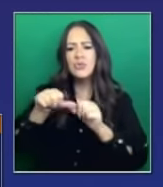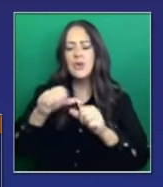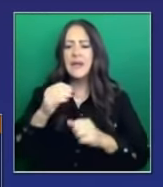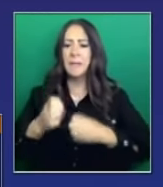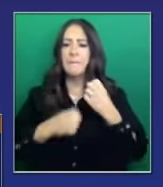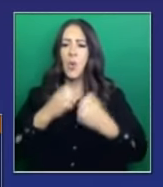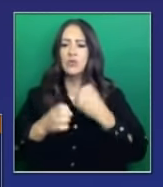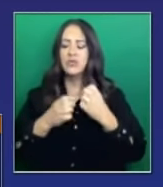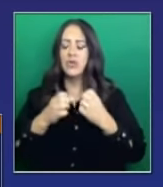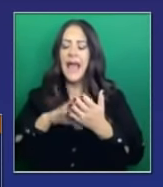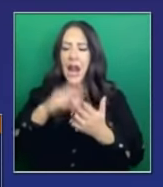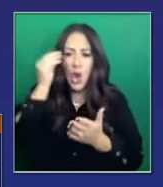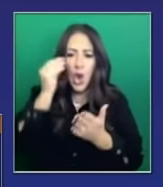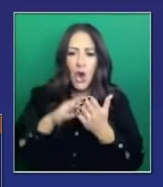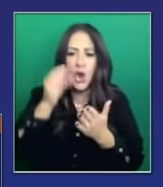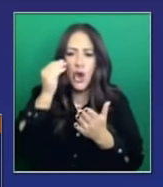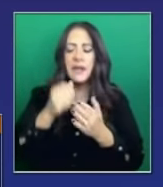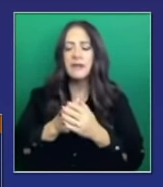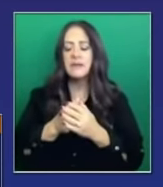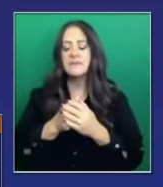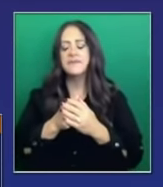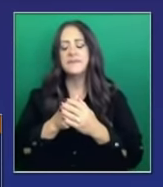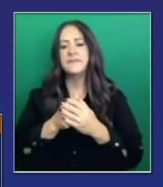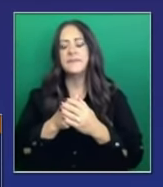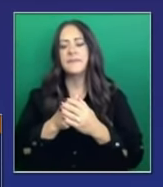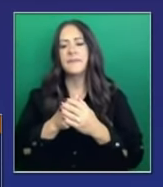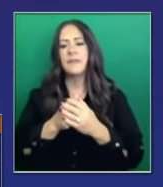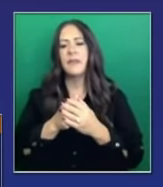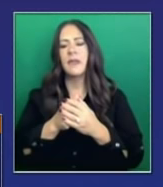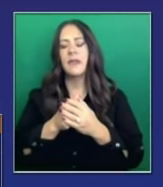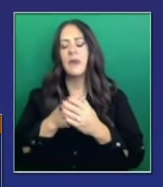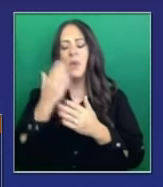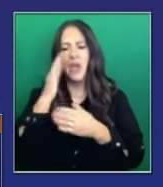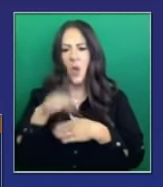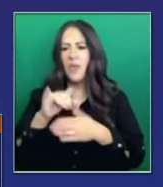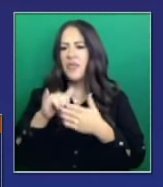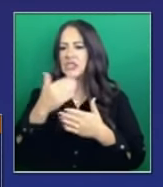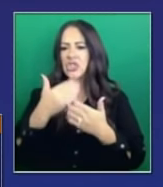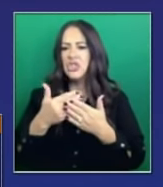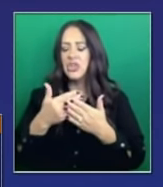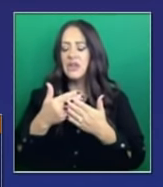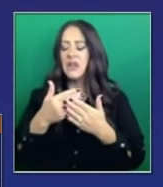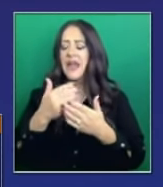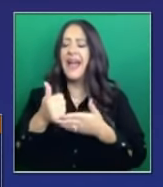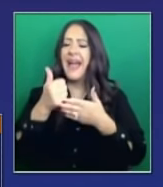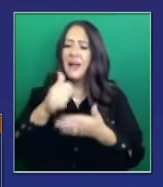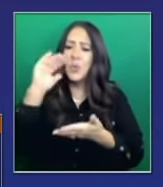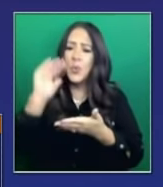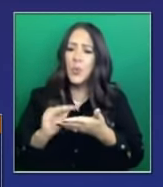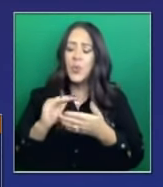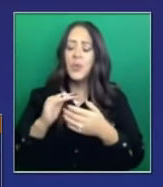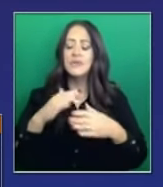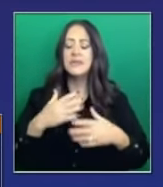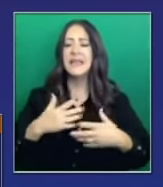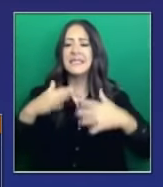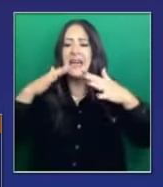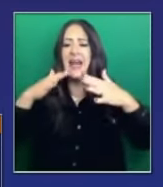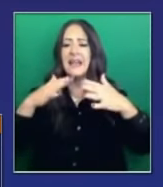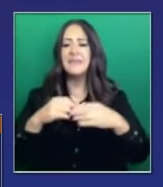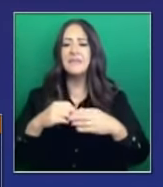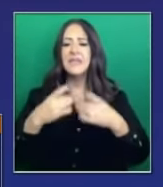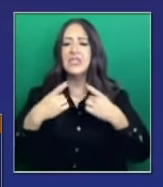here on this screen, the issues associated with anxiety, in some cases depression, the lower rates of